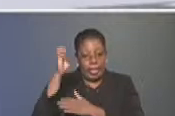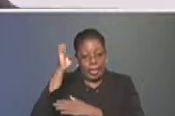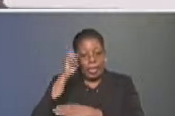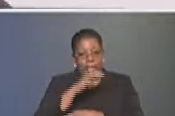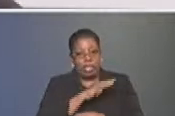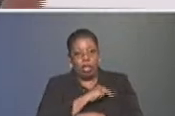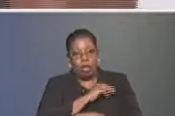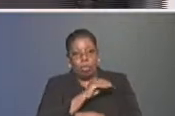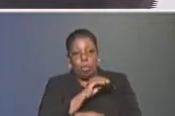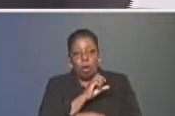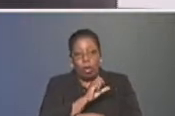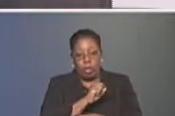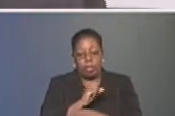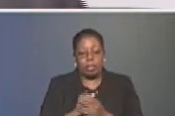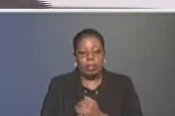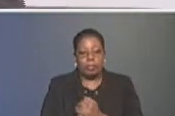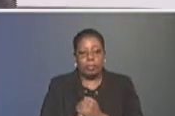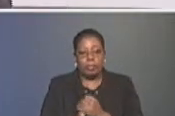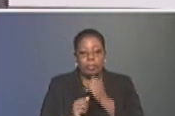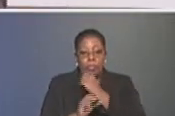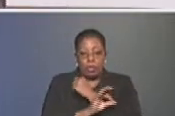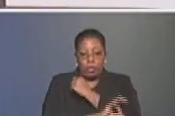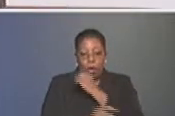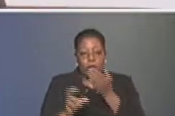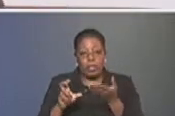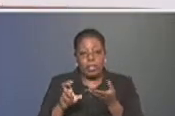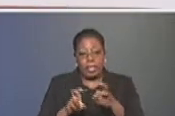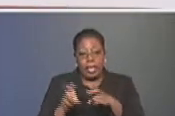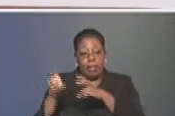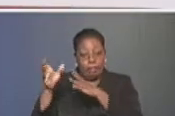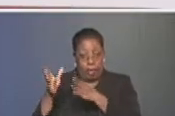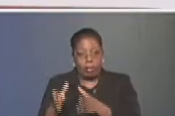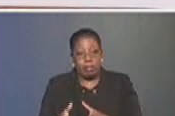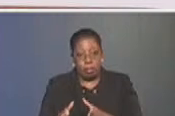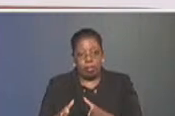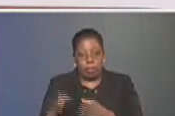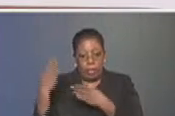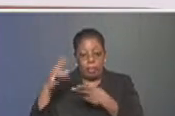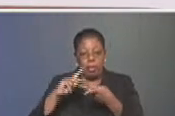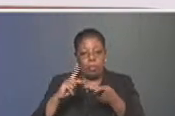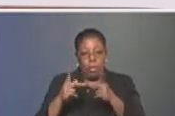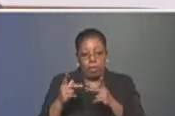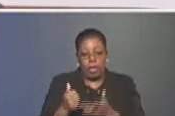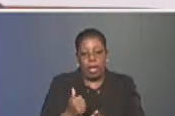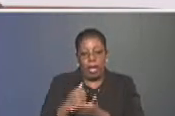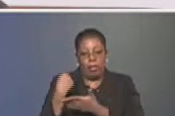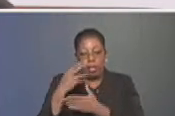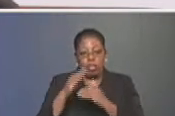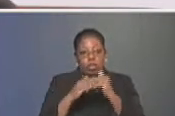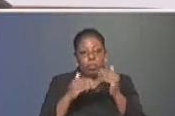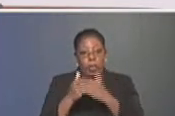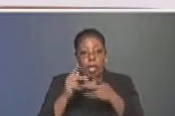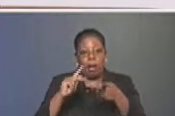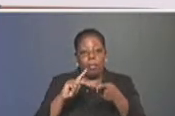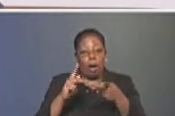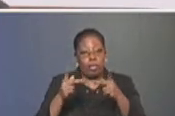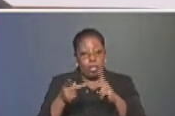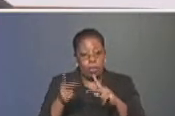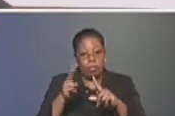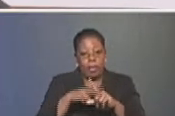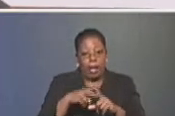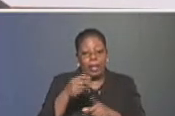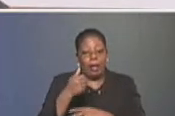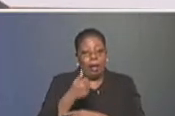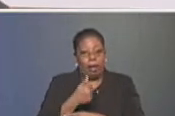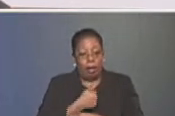points out. Foreign direct investment, Rubis, coupled with Bahamian partnership, is a model that can help us build our country if we apply